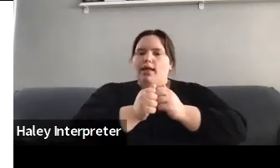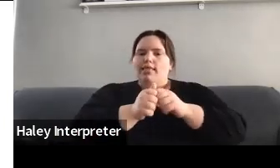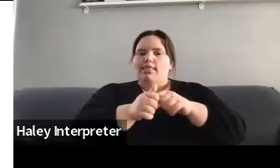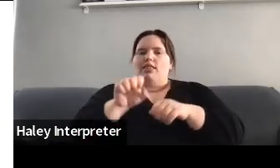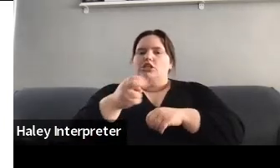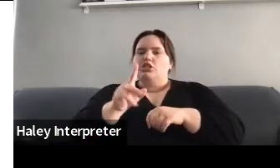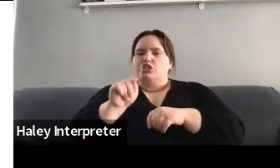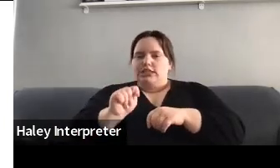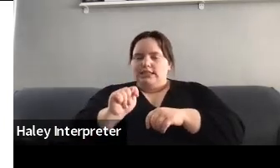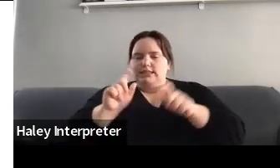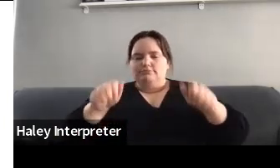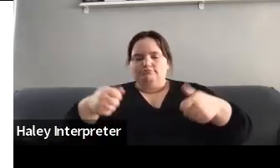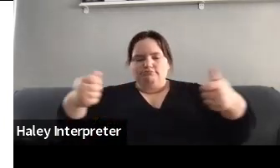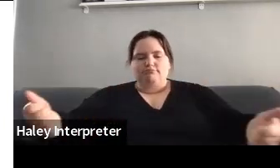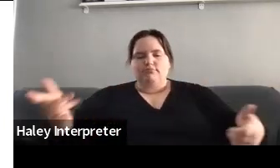all over